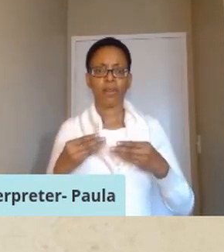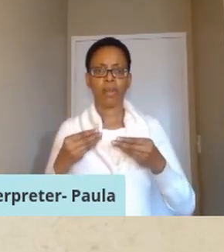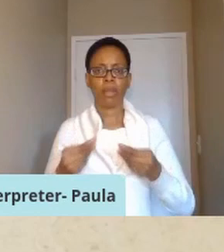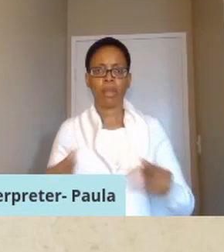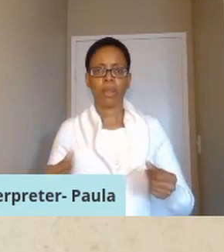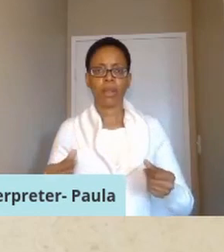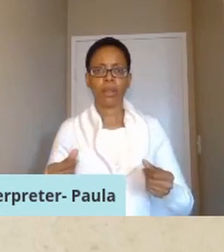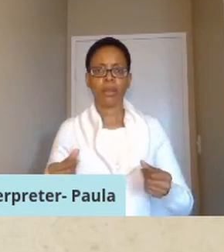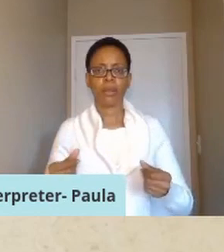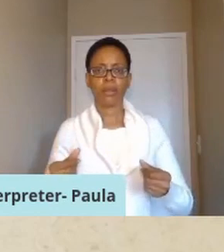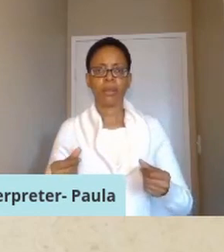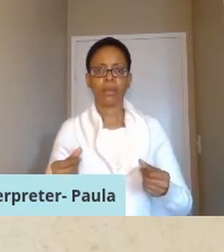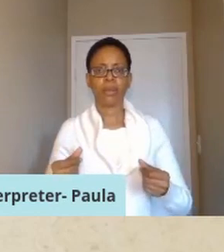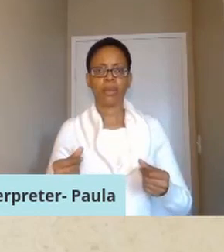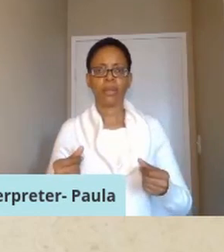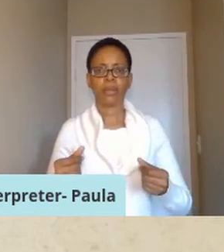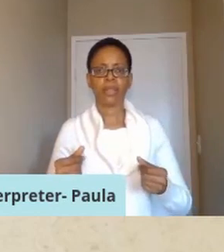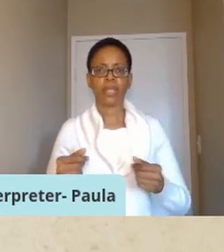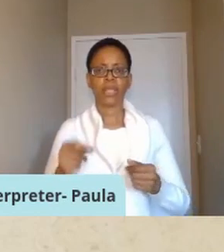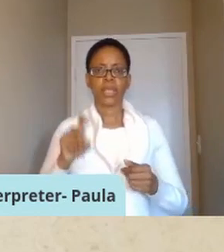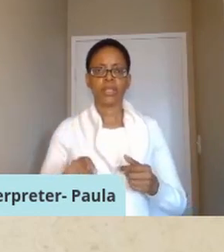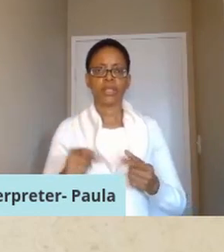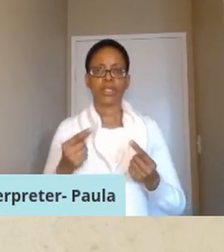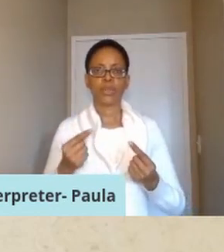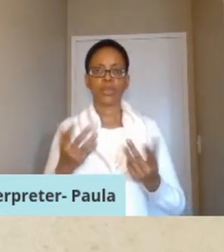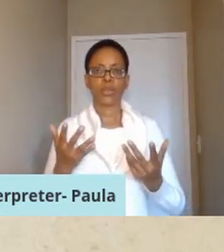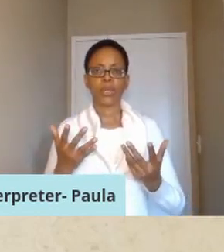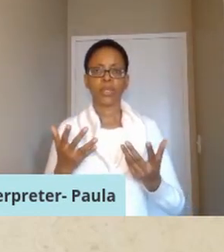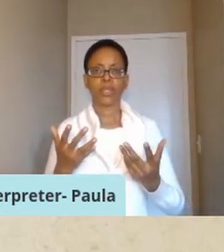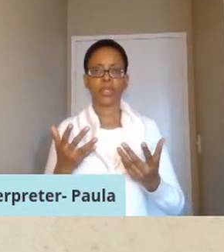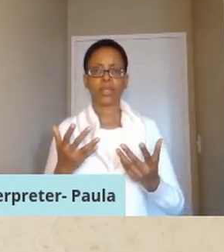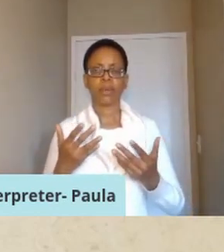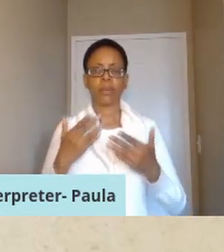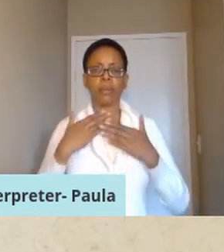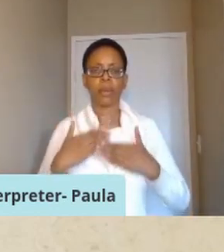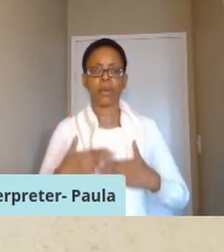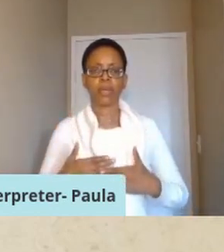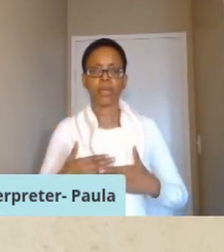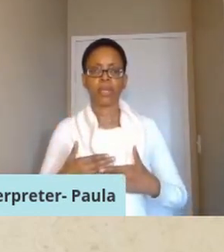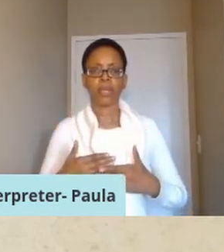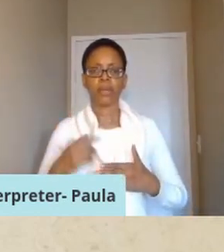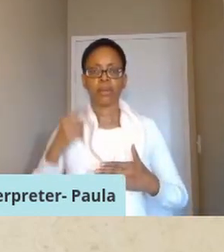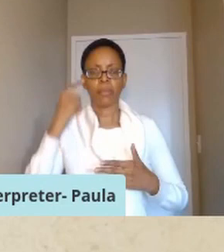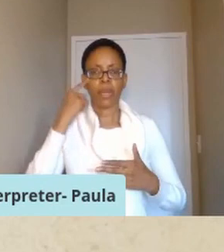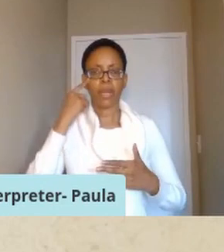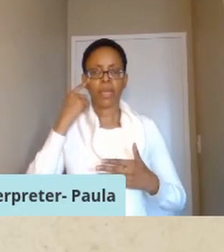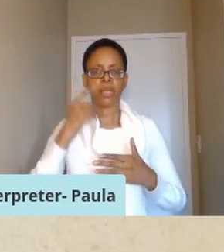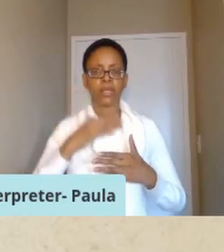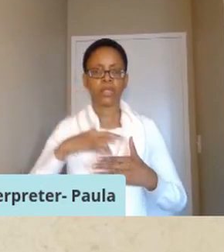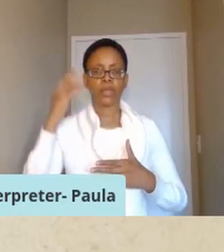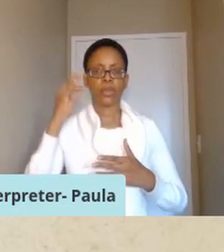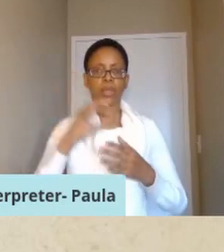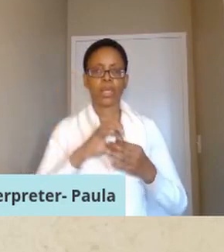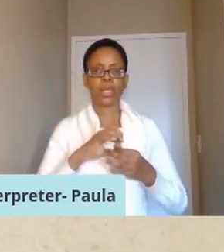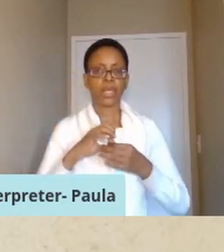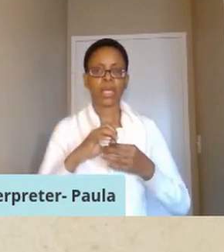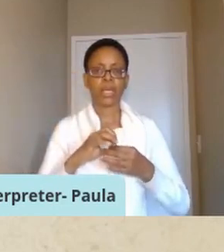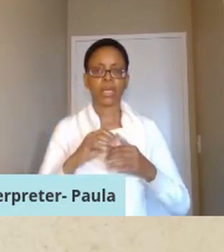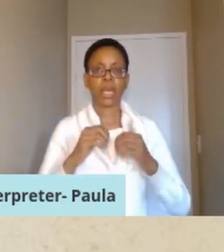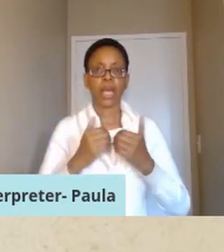he considers it is necessary to connect the body, mind, and soul